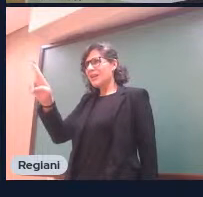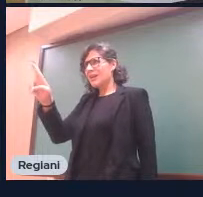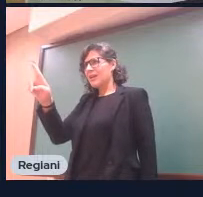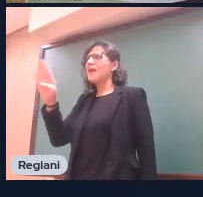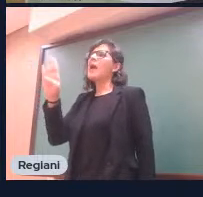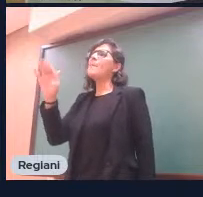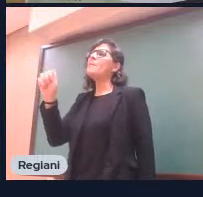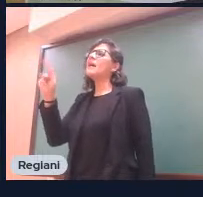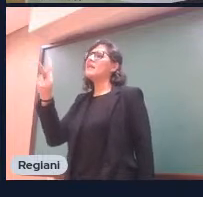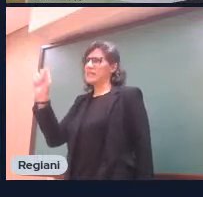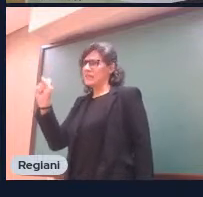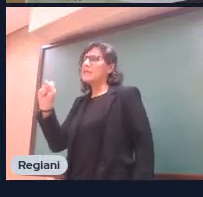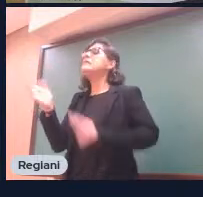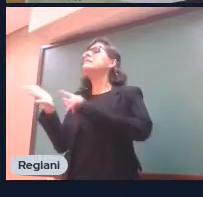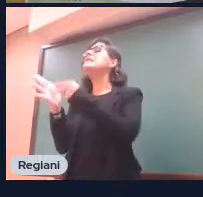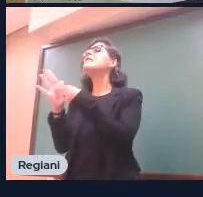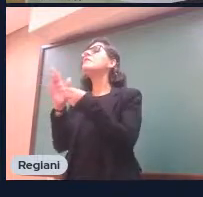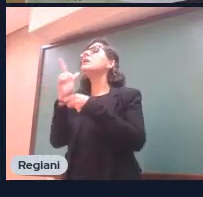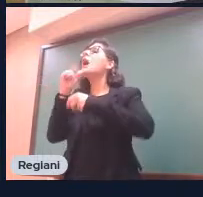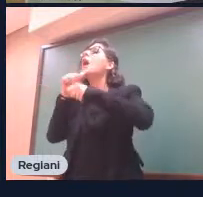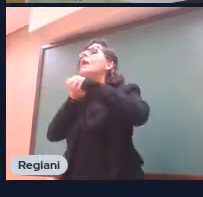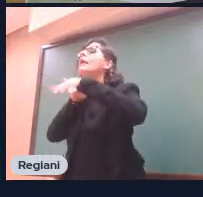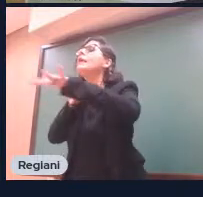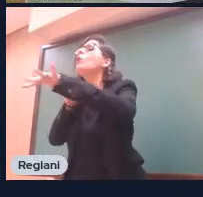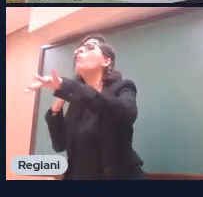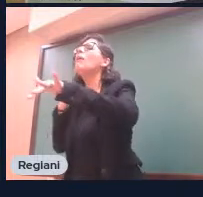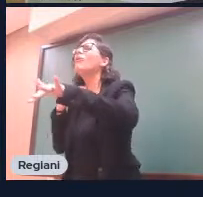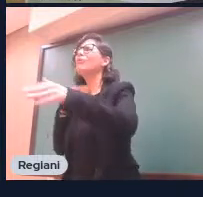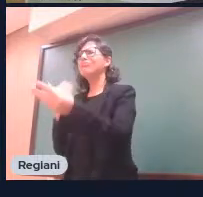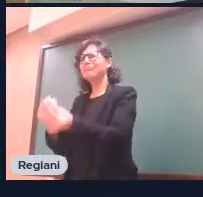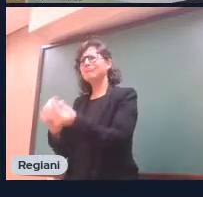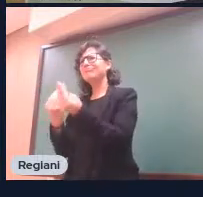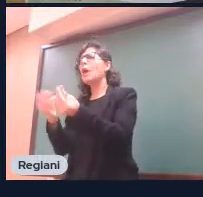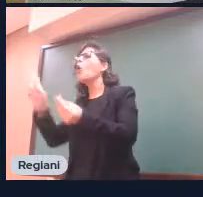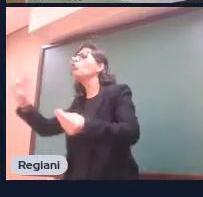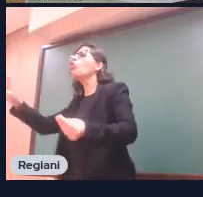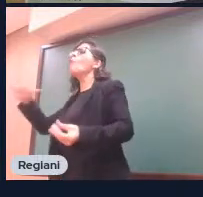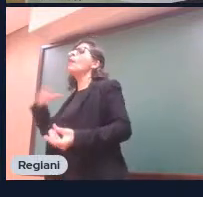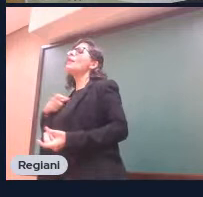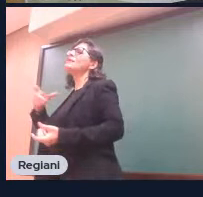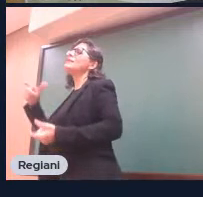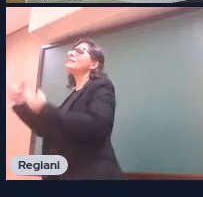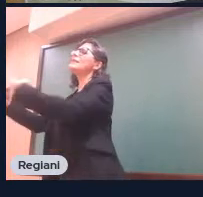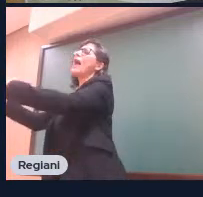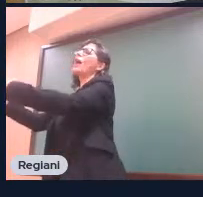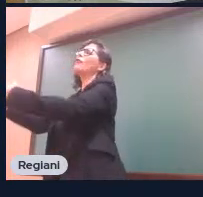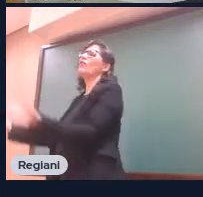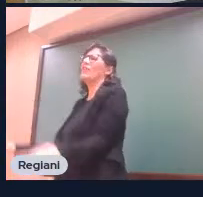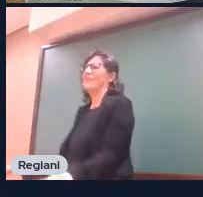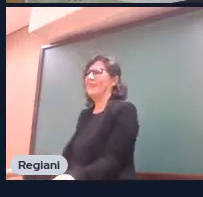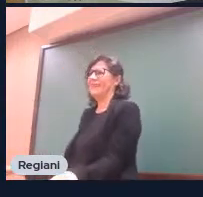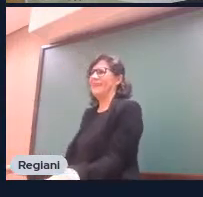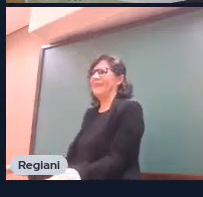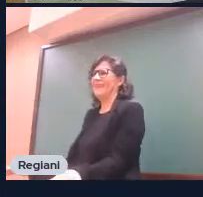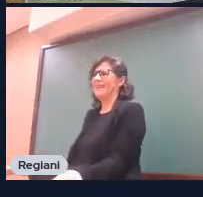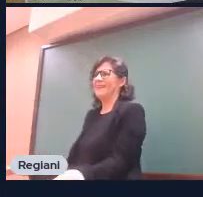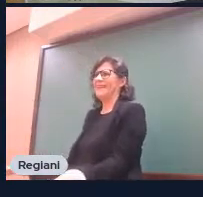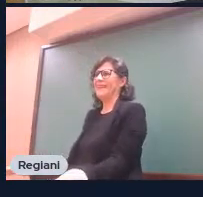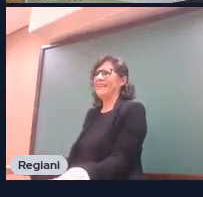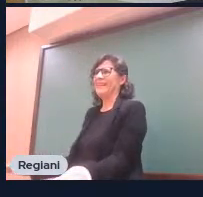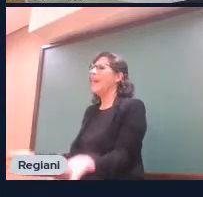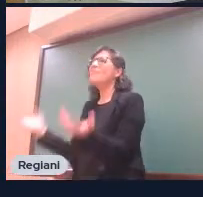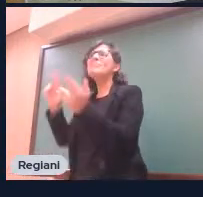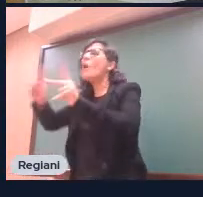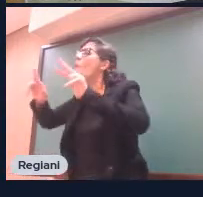verb to bank money, and it will make sentences with it, which are not Portuguese. With a